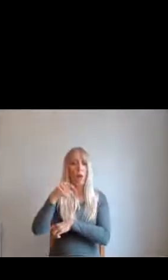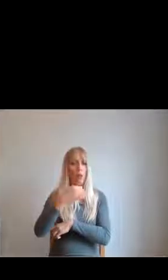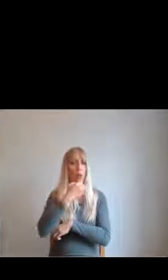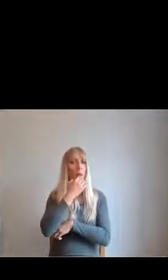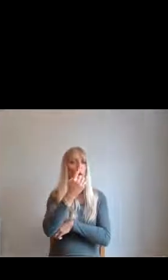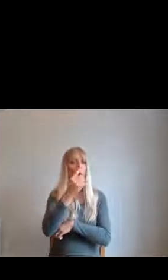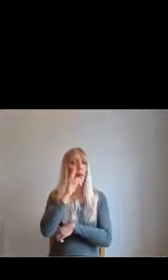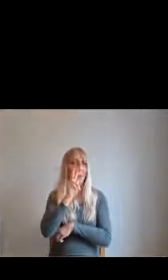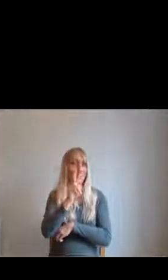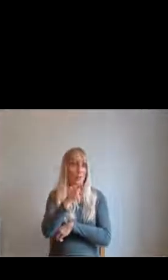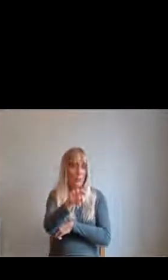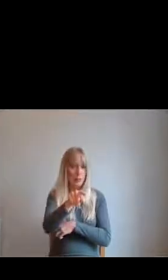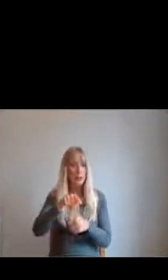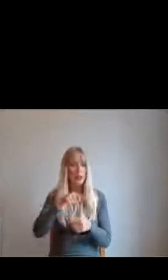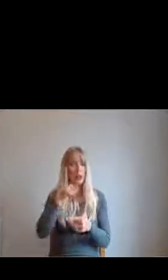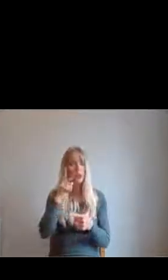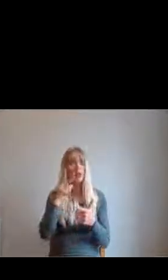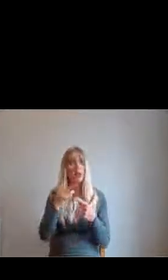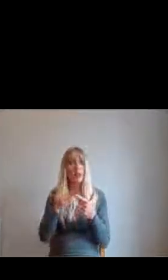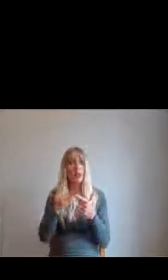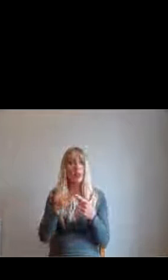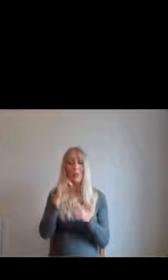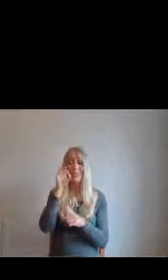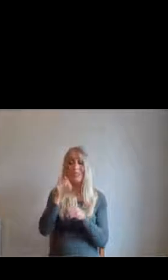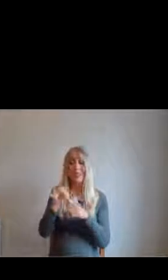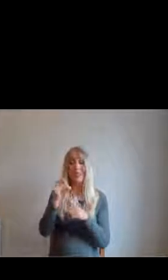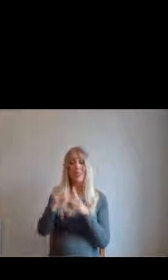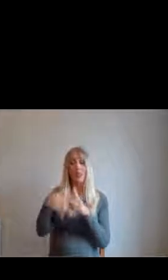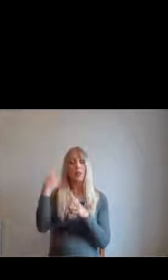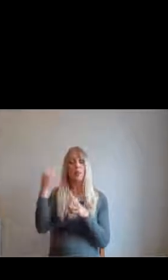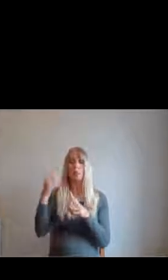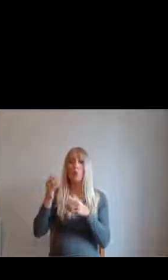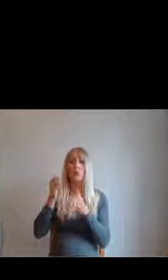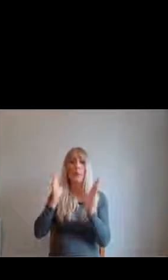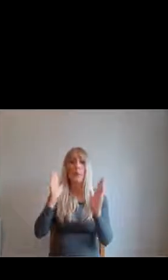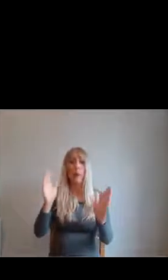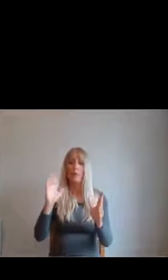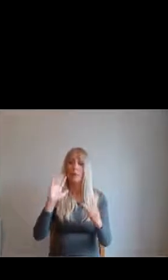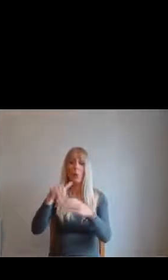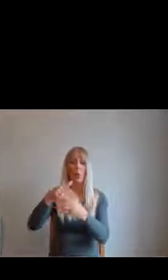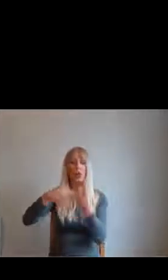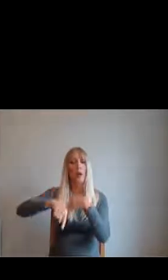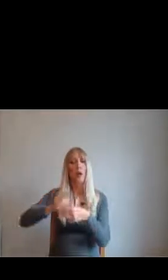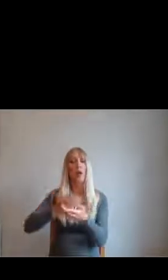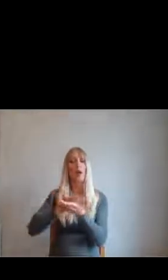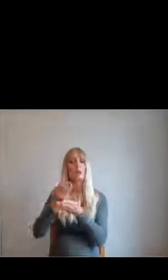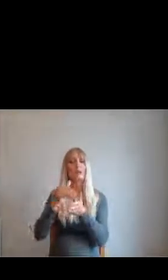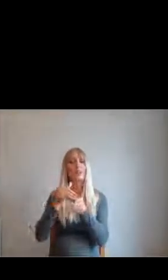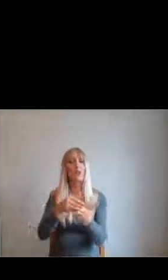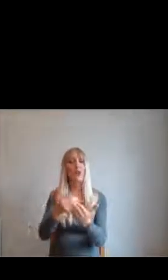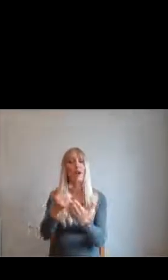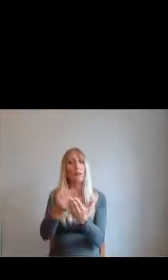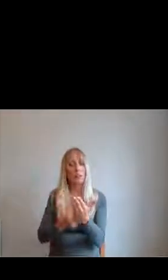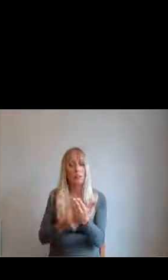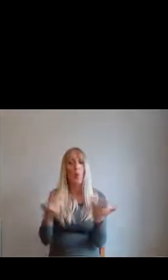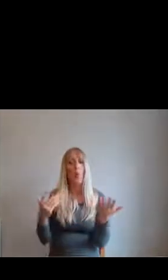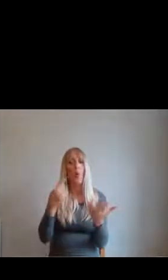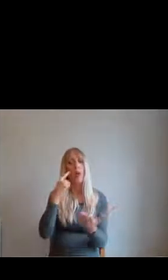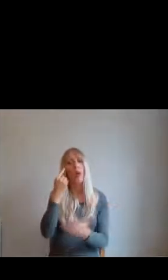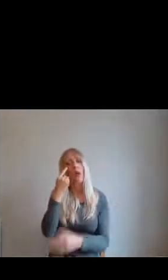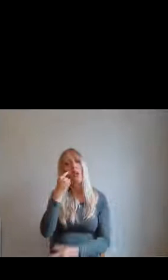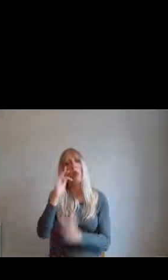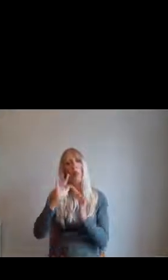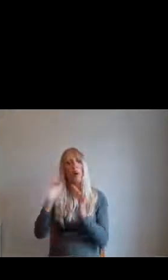image. Details of those noise barriers, again, are available in the guide, design refinement consultation, or on our exhibition